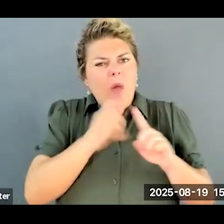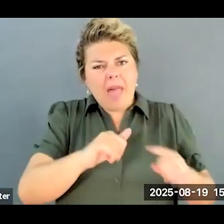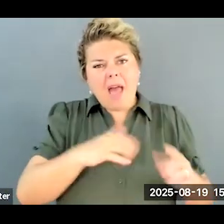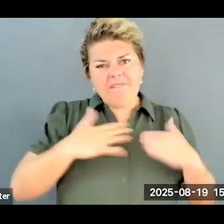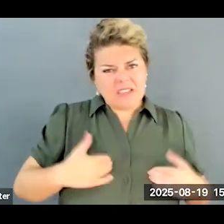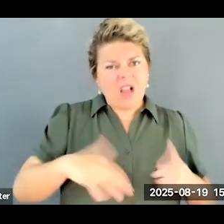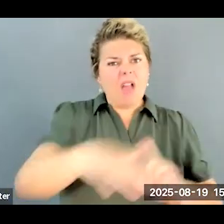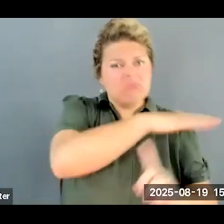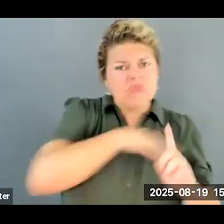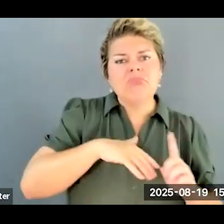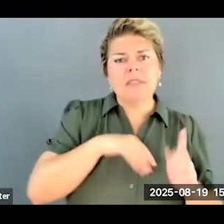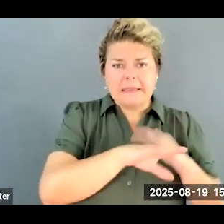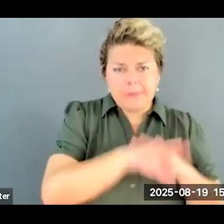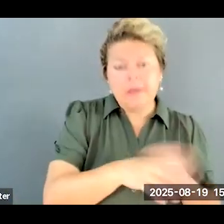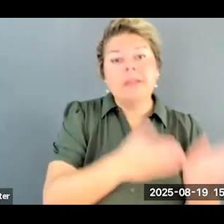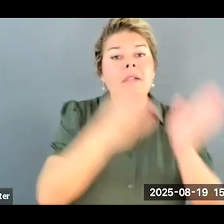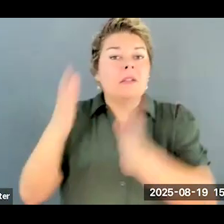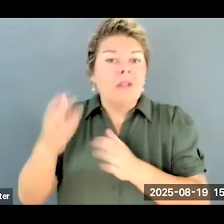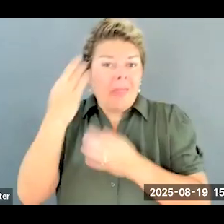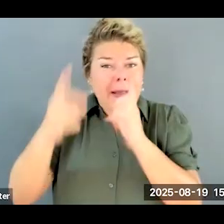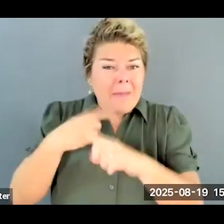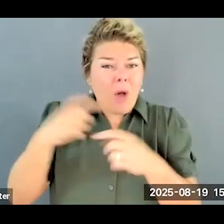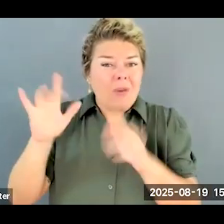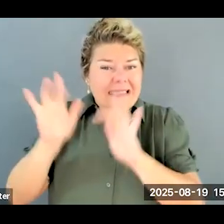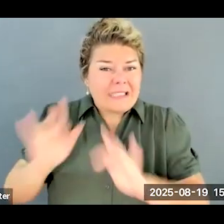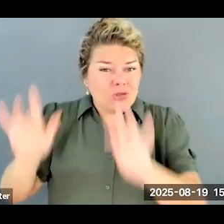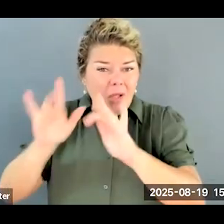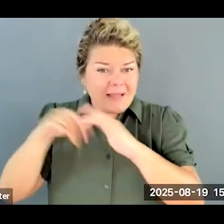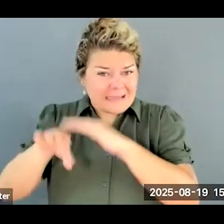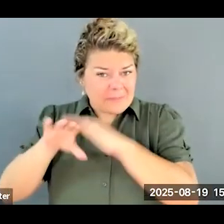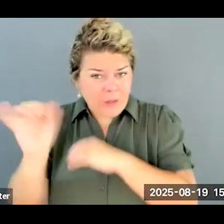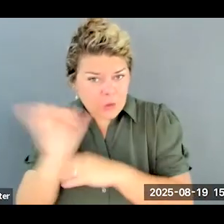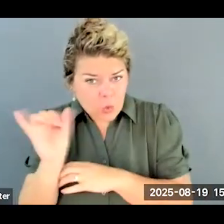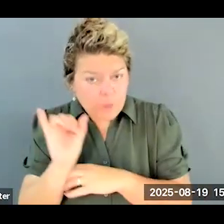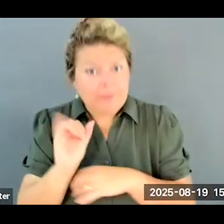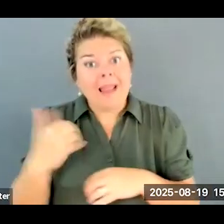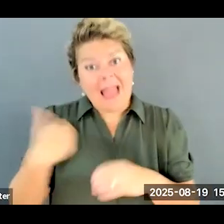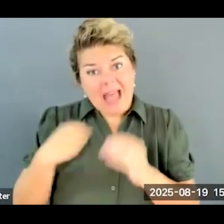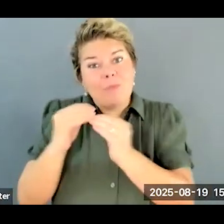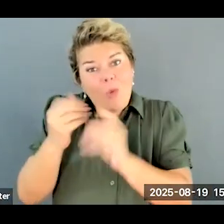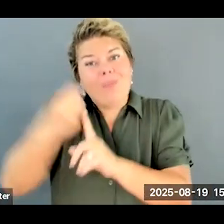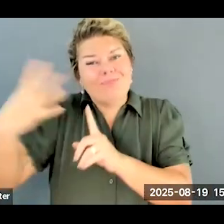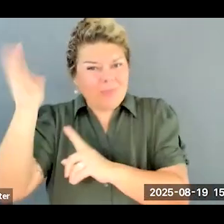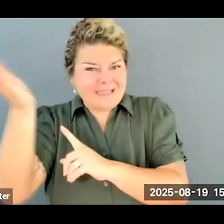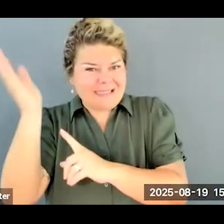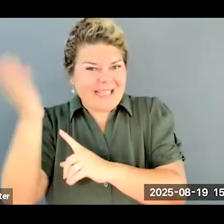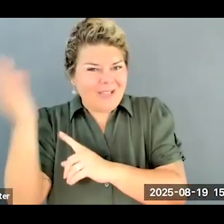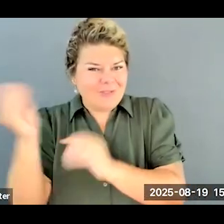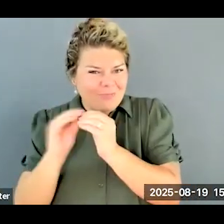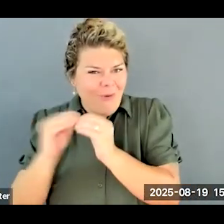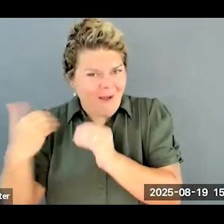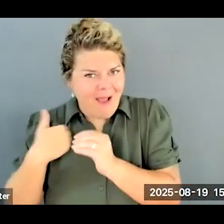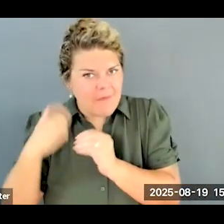about today. And we have more detailed presentations you can check out if you want to go in more detail. You'll also